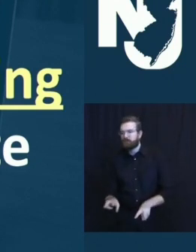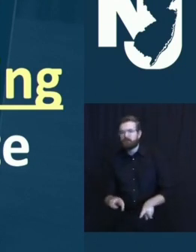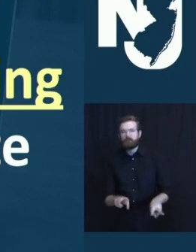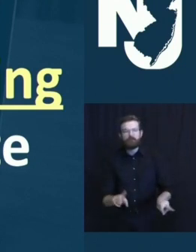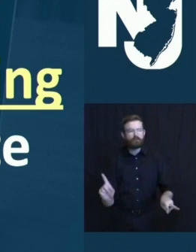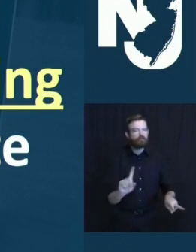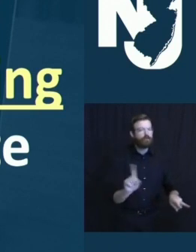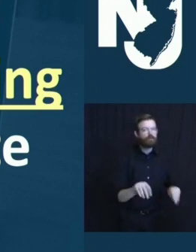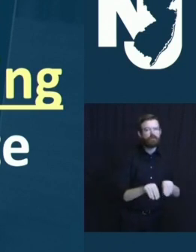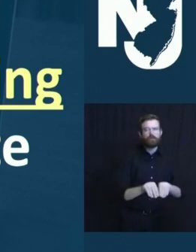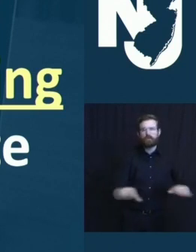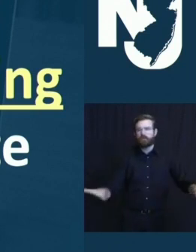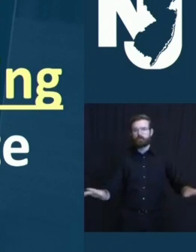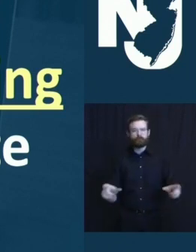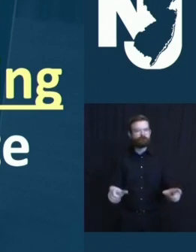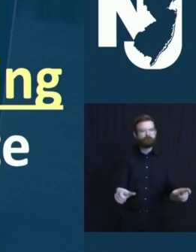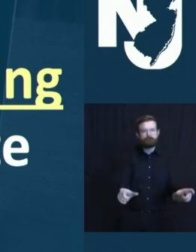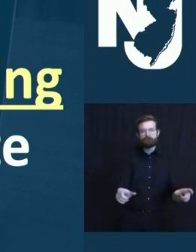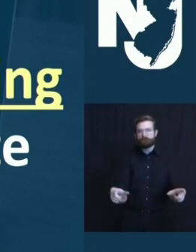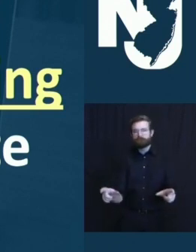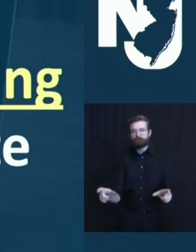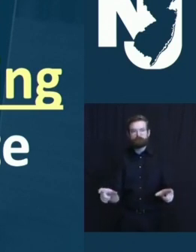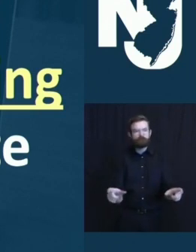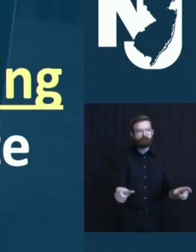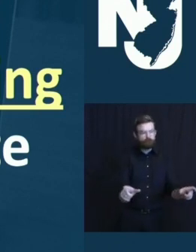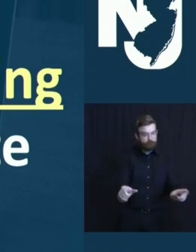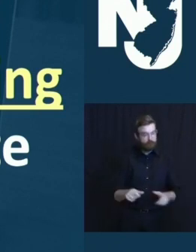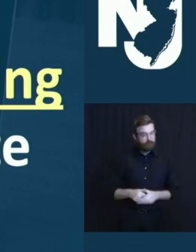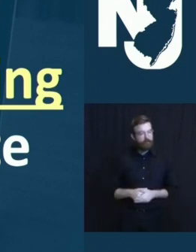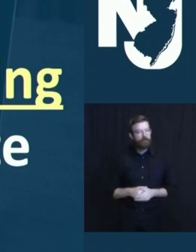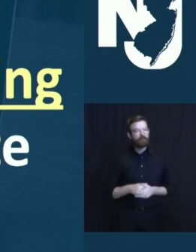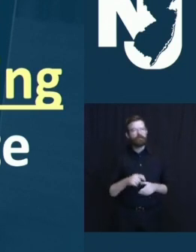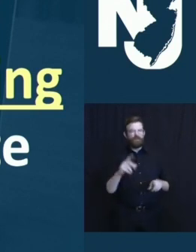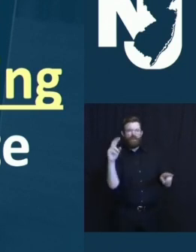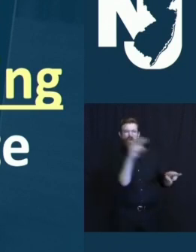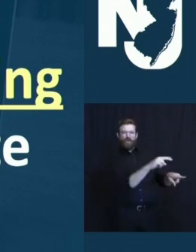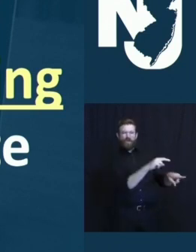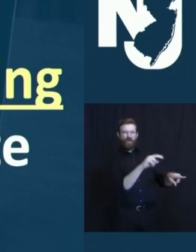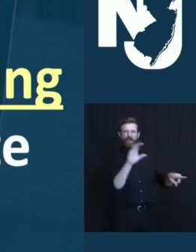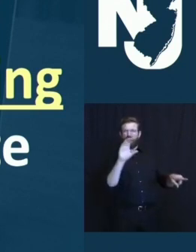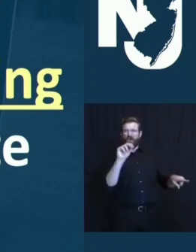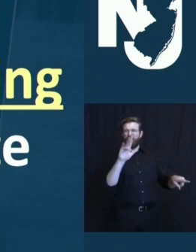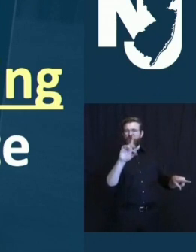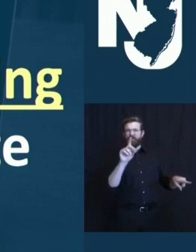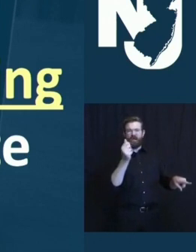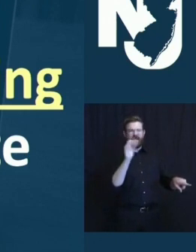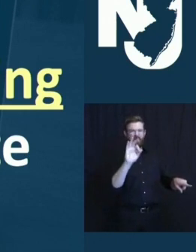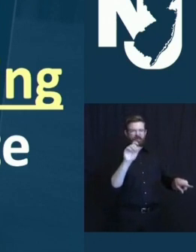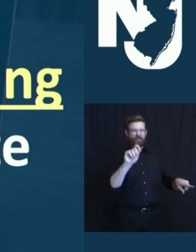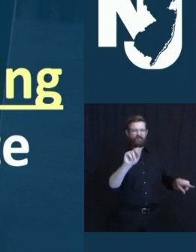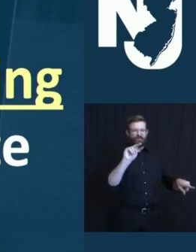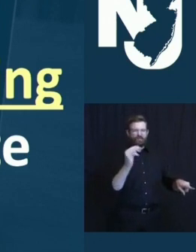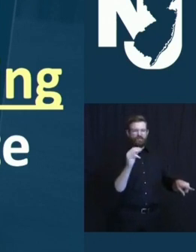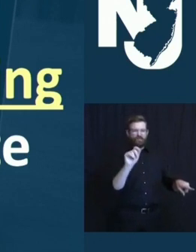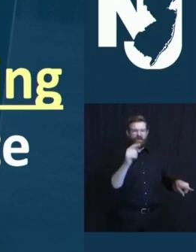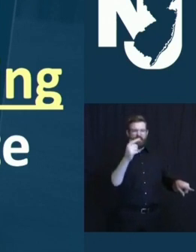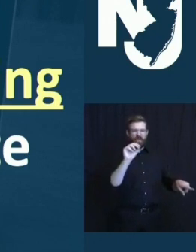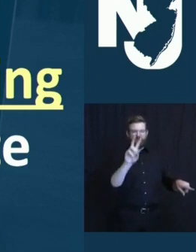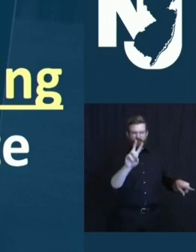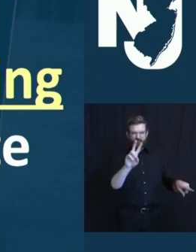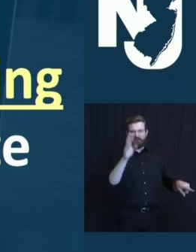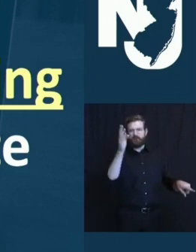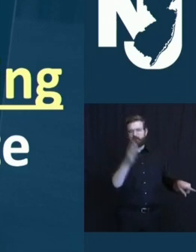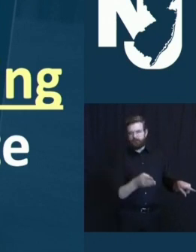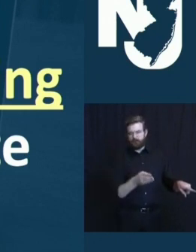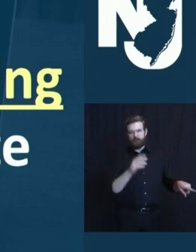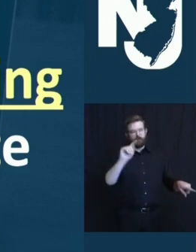covid19.nj.gov/testing to find a testing site near you. Together we test, together we trace, and together we thrive. Now